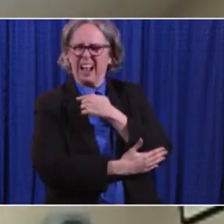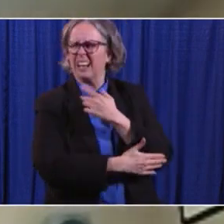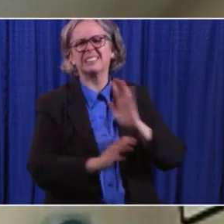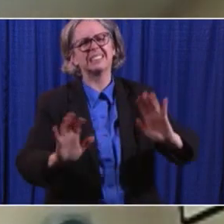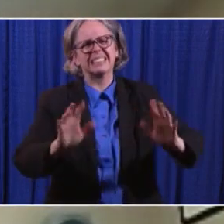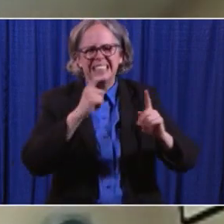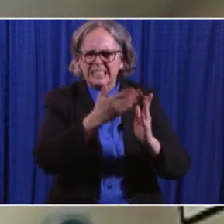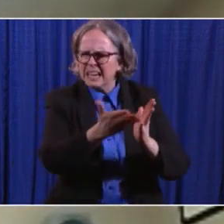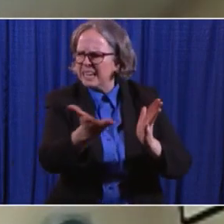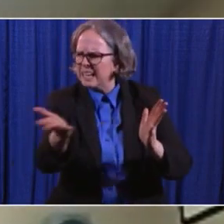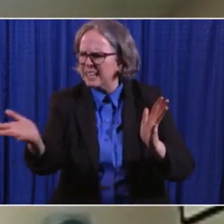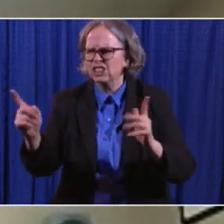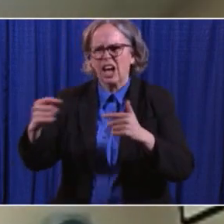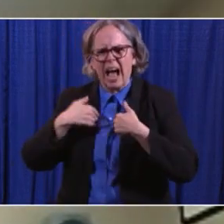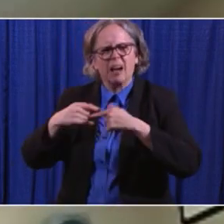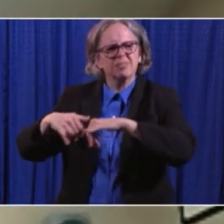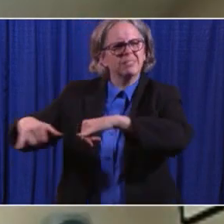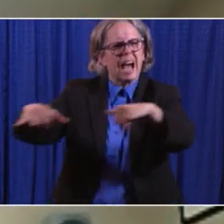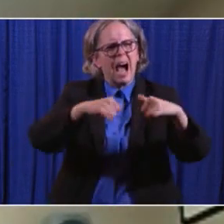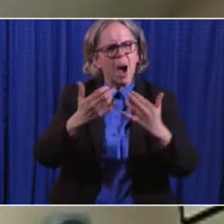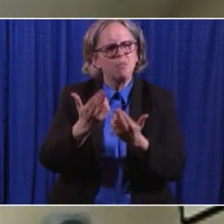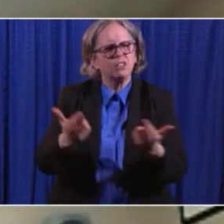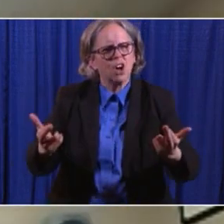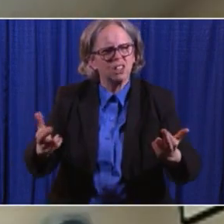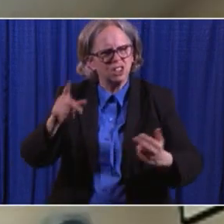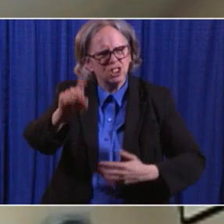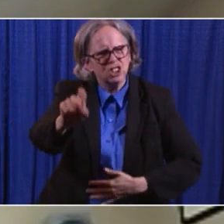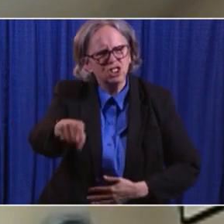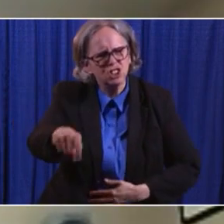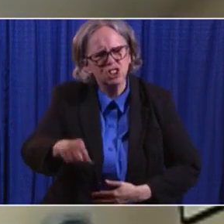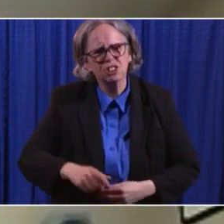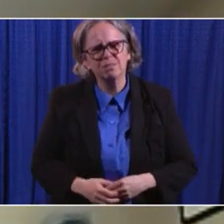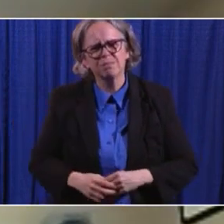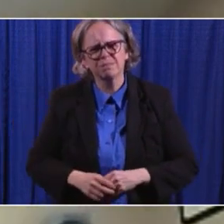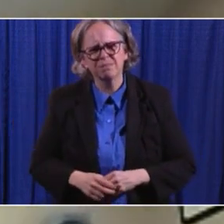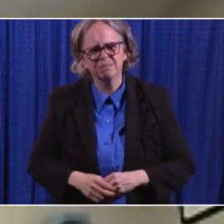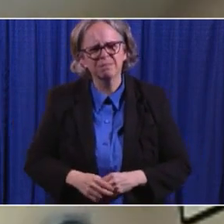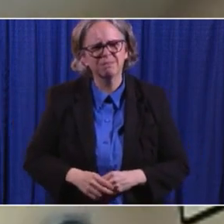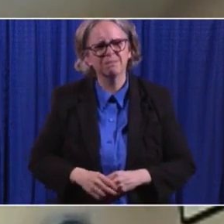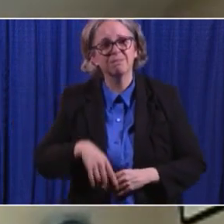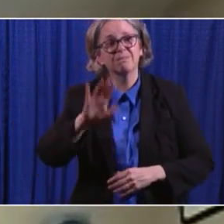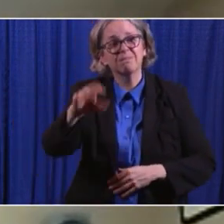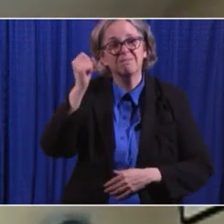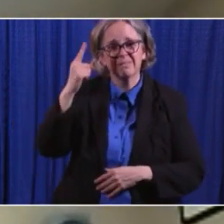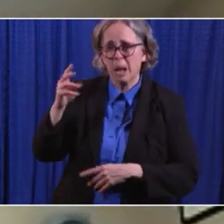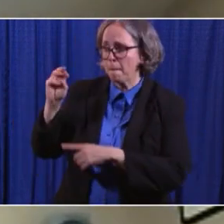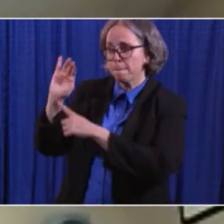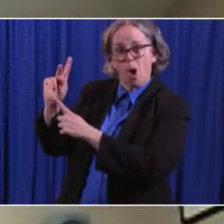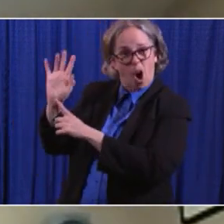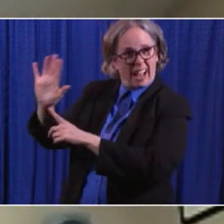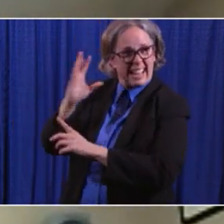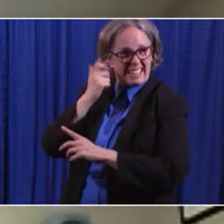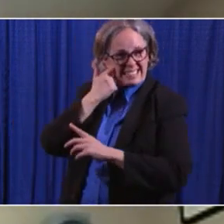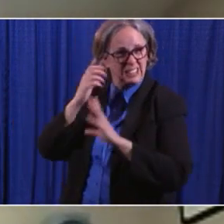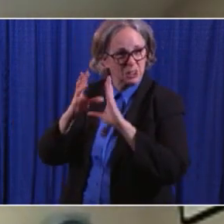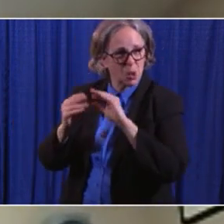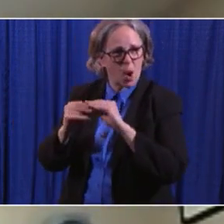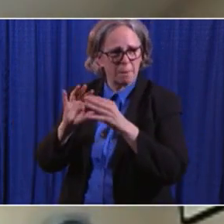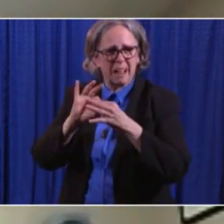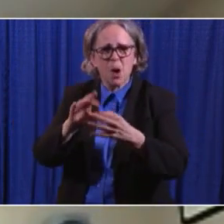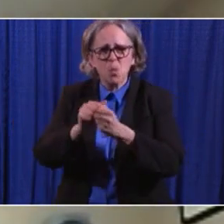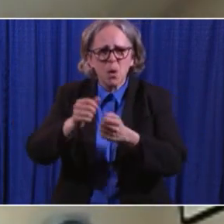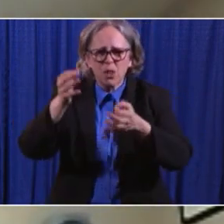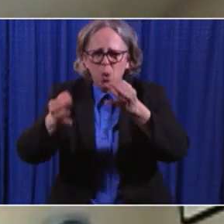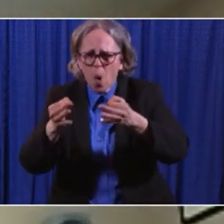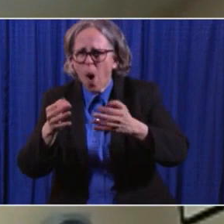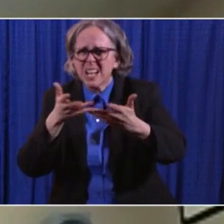Mark didn't mention that we energize the court system. Habiba mentioned it. So not only do they have an opportunity to work